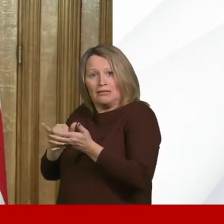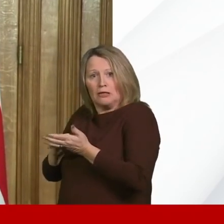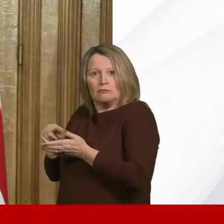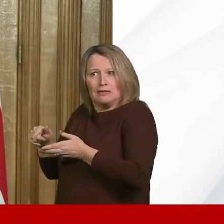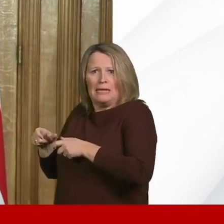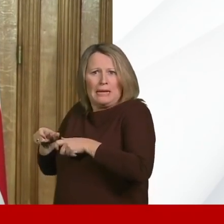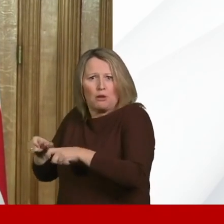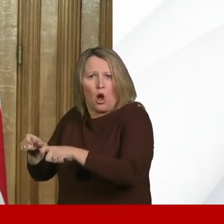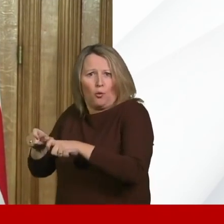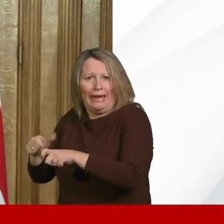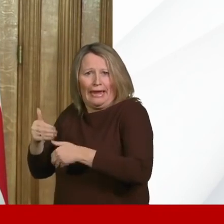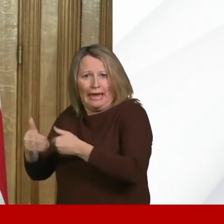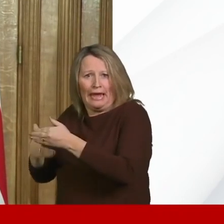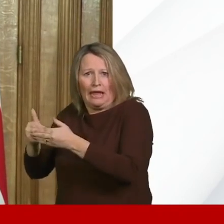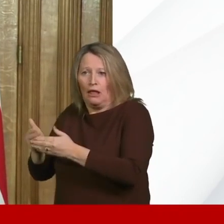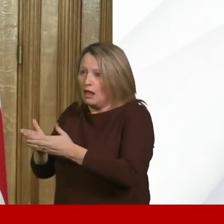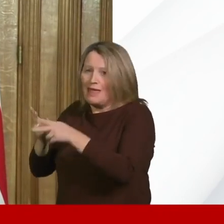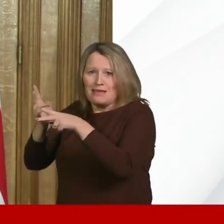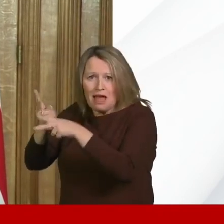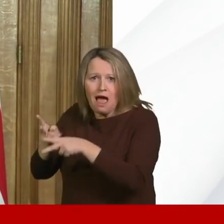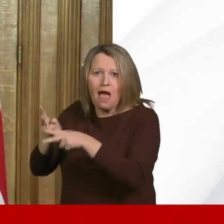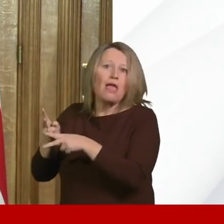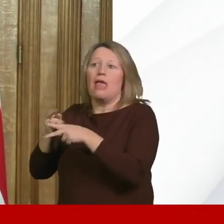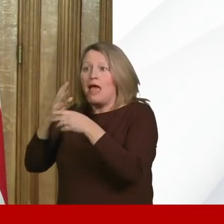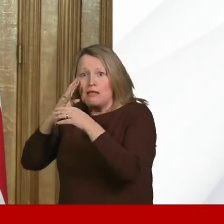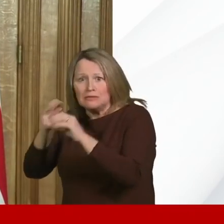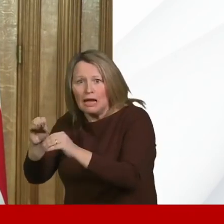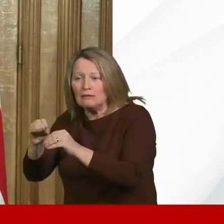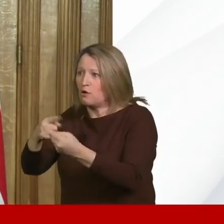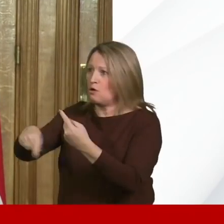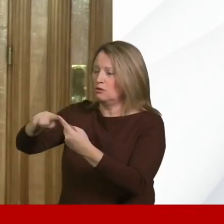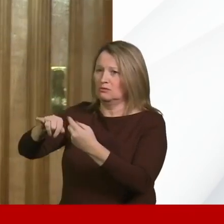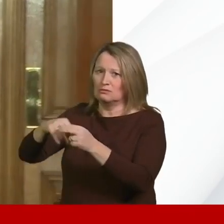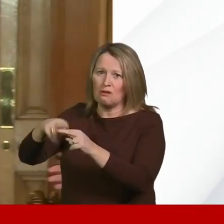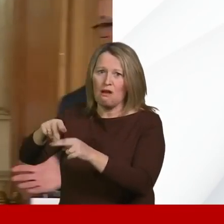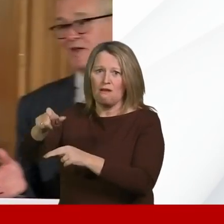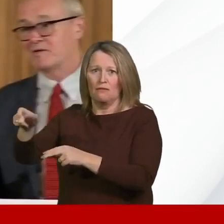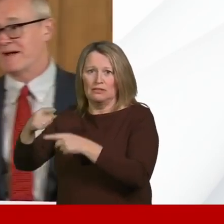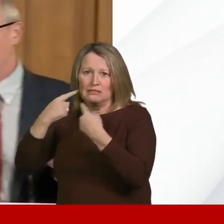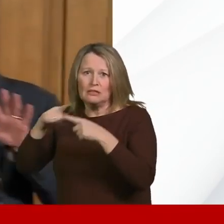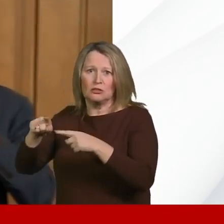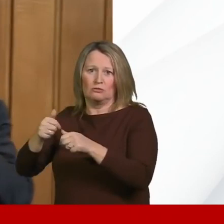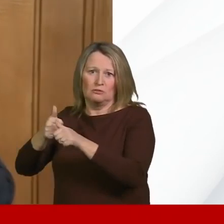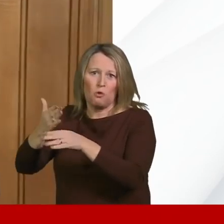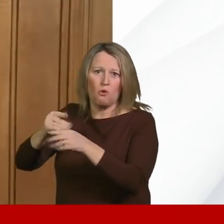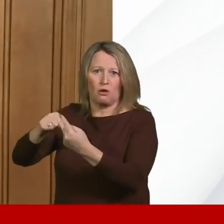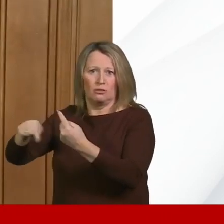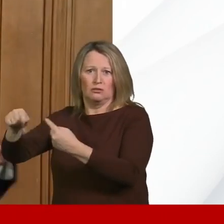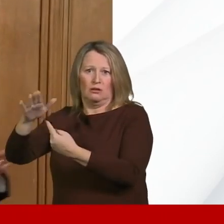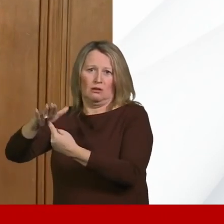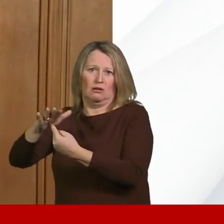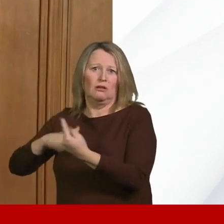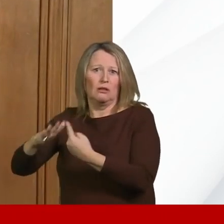be, Laura, but we've got to do it right now. So two sets of measures. One are about making sure